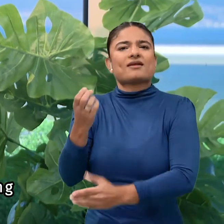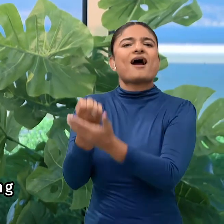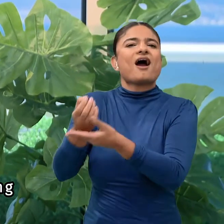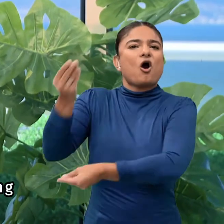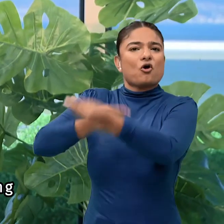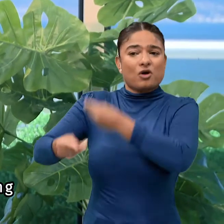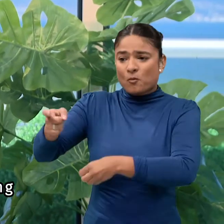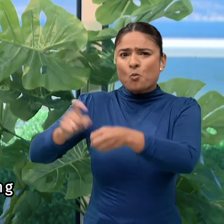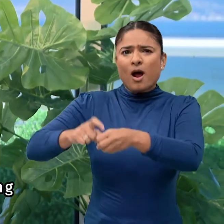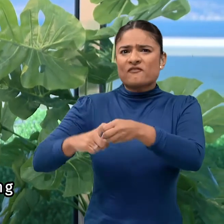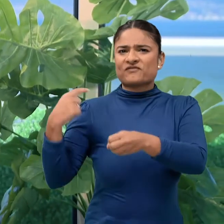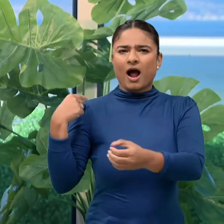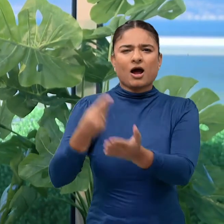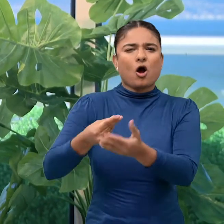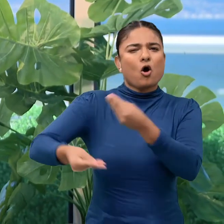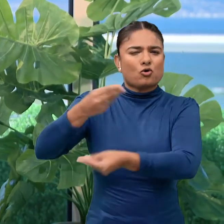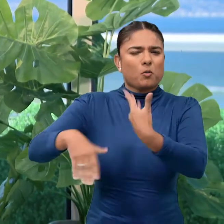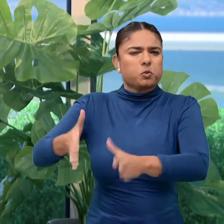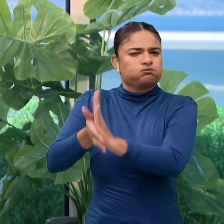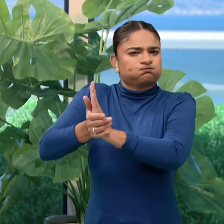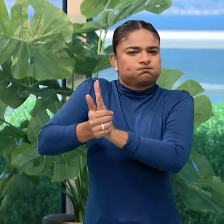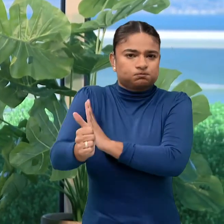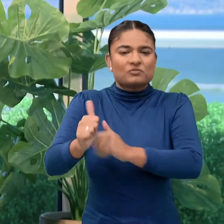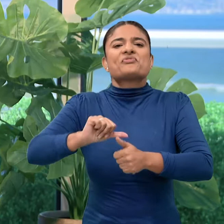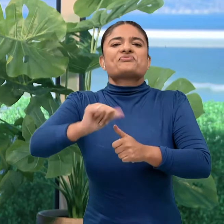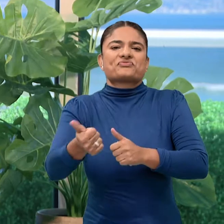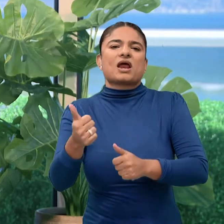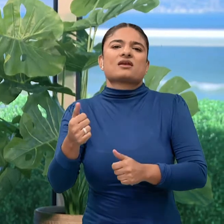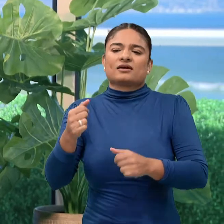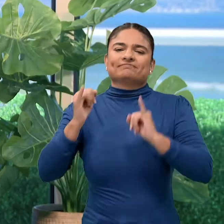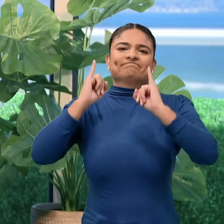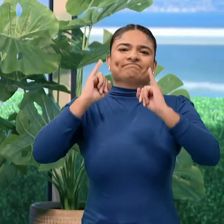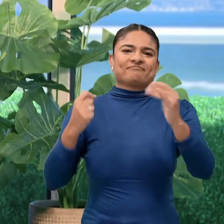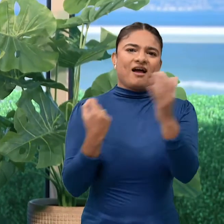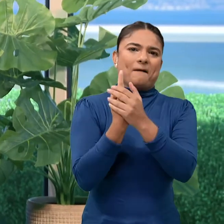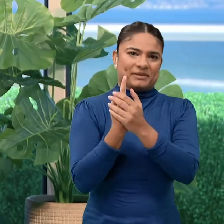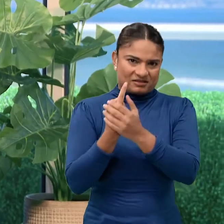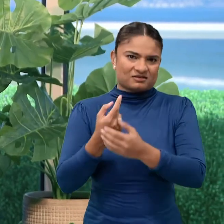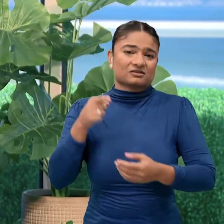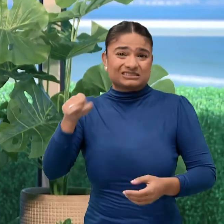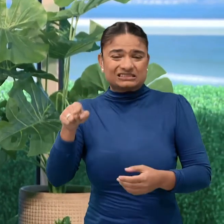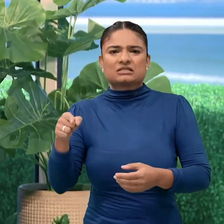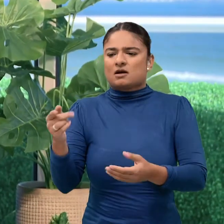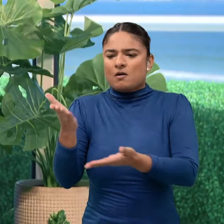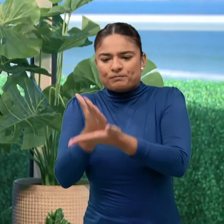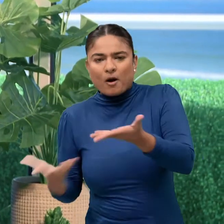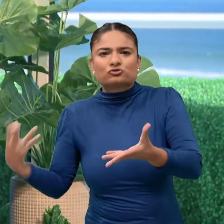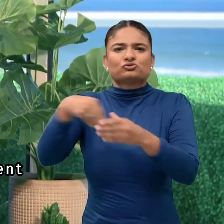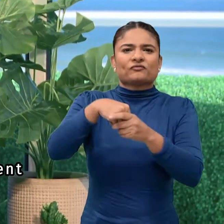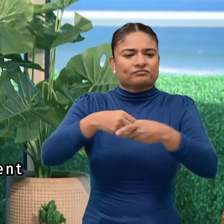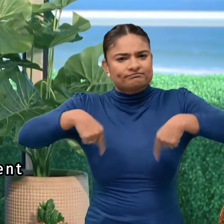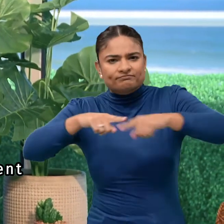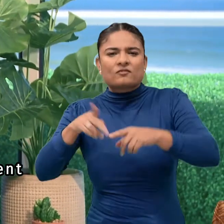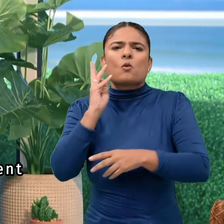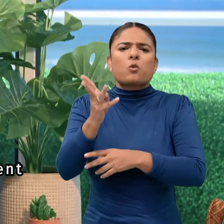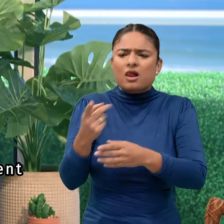community shortly after qualifying as an economist following a motor vehicle accident. Zuki shares with us her findings on